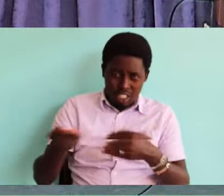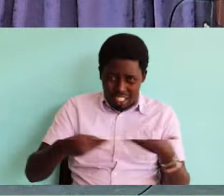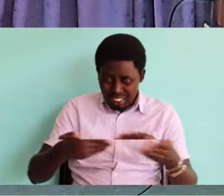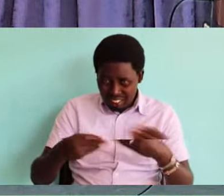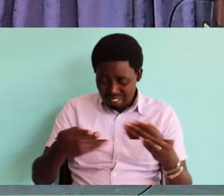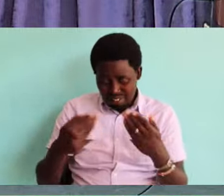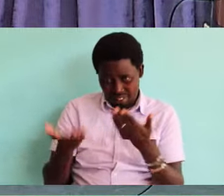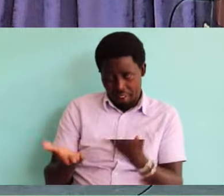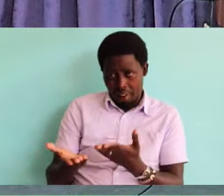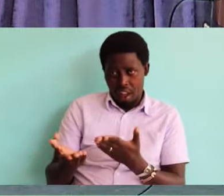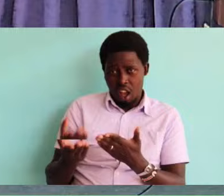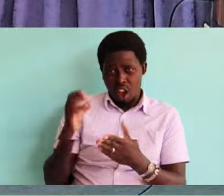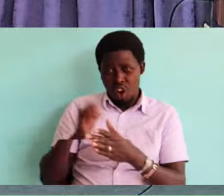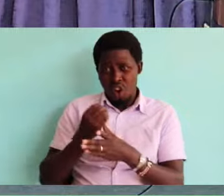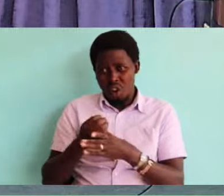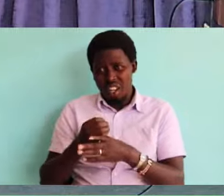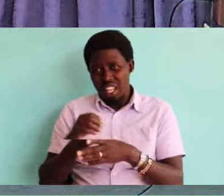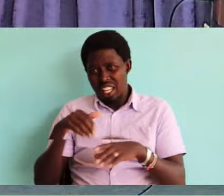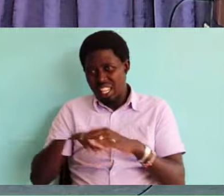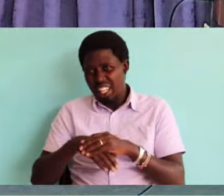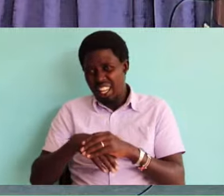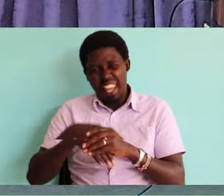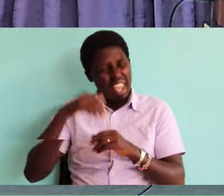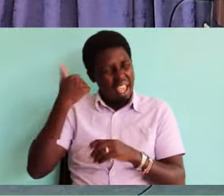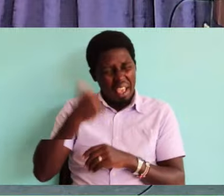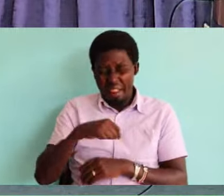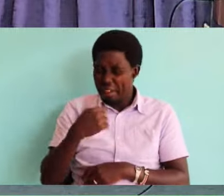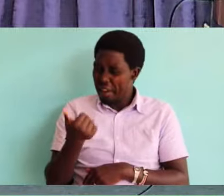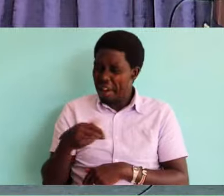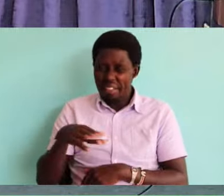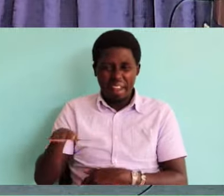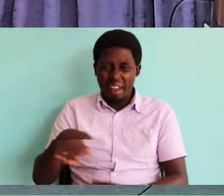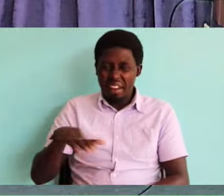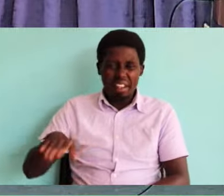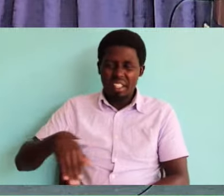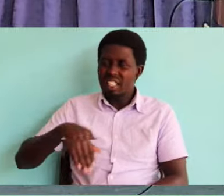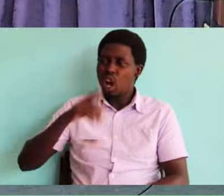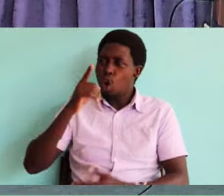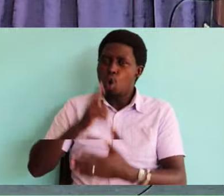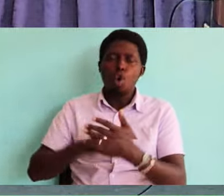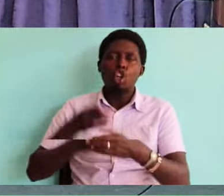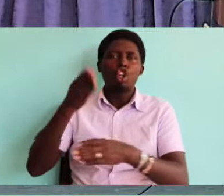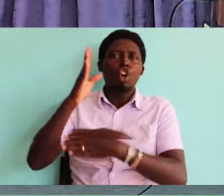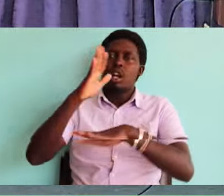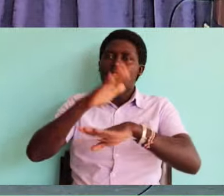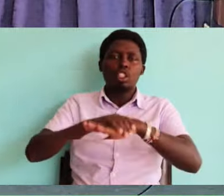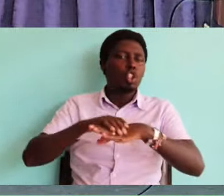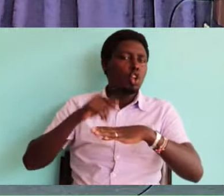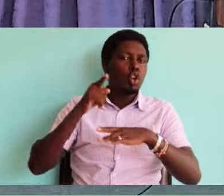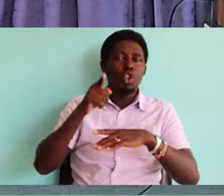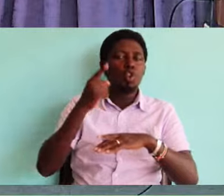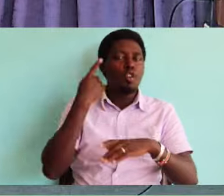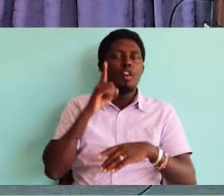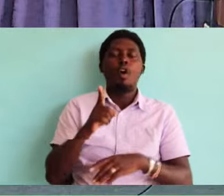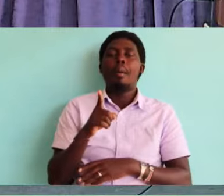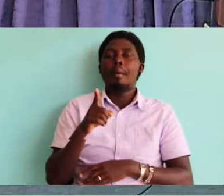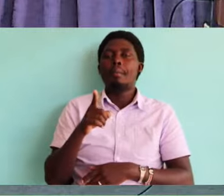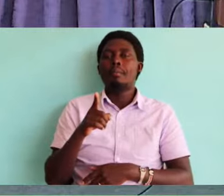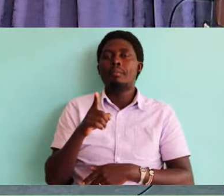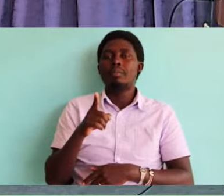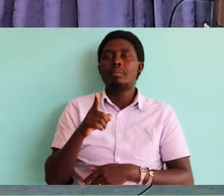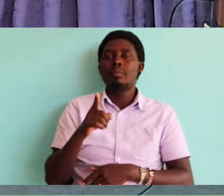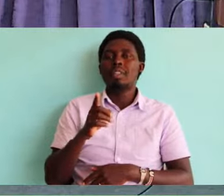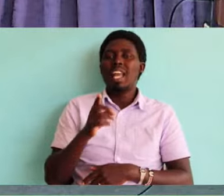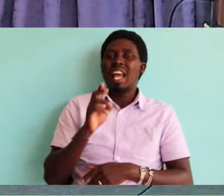business or in some other calling that God has called you to. He has told us